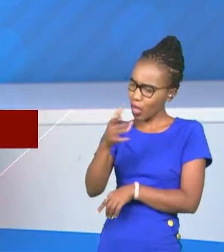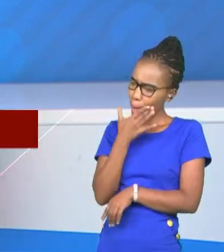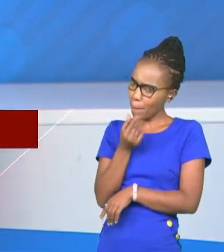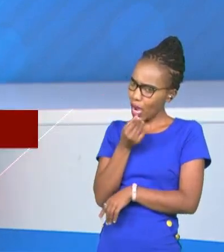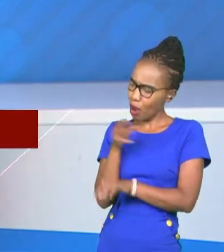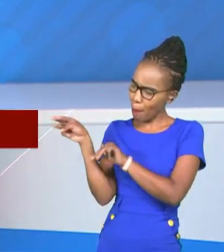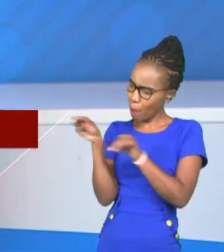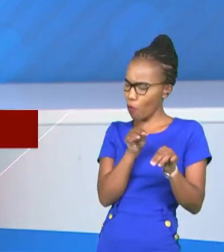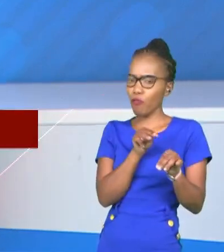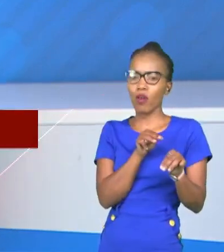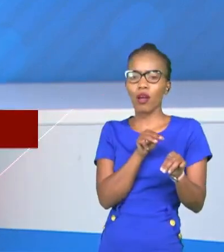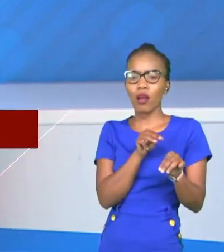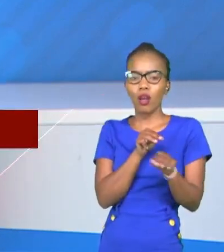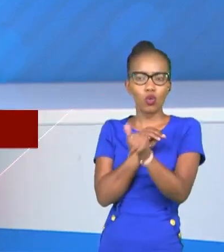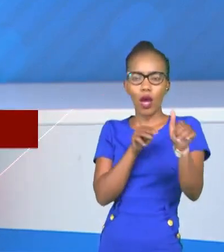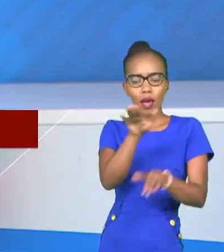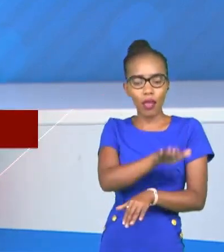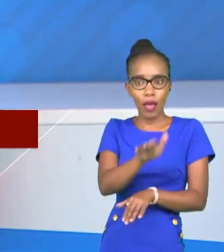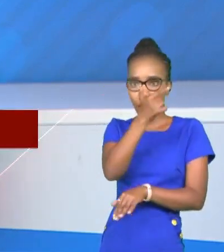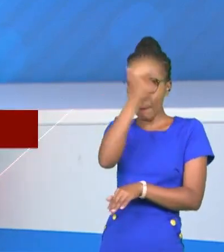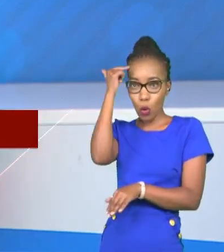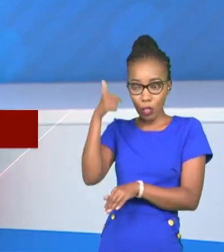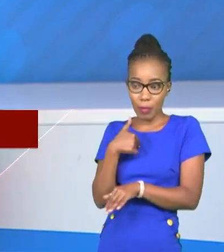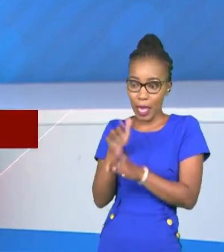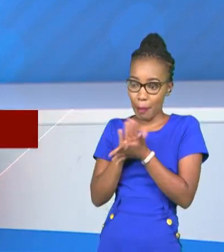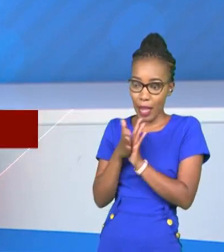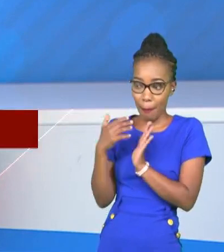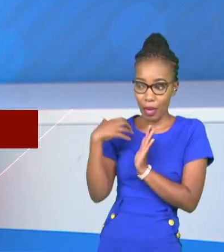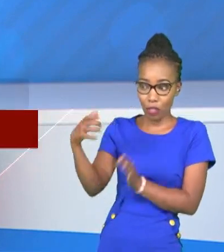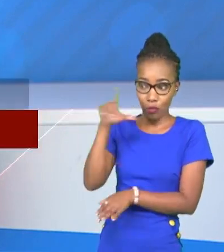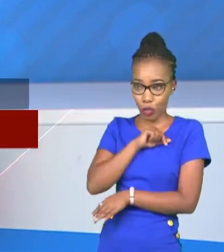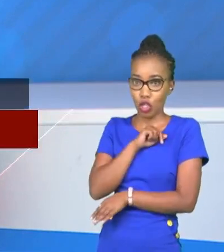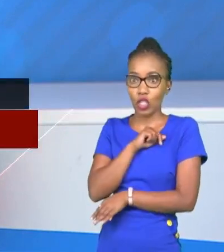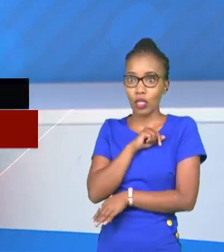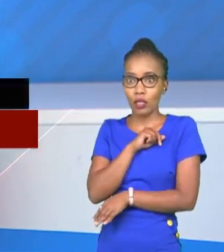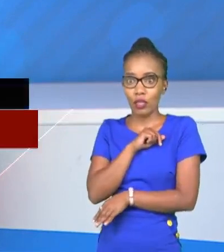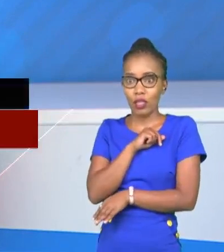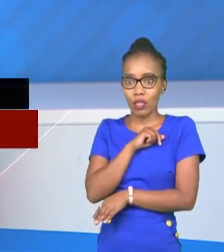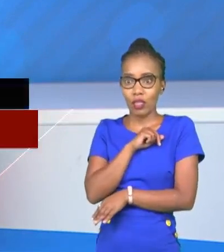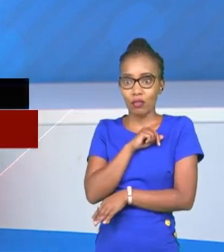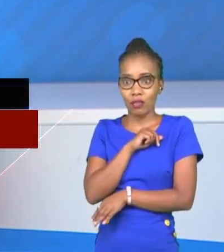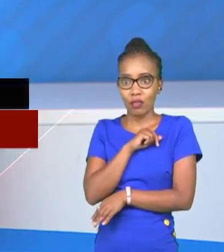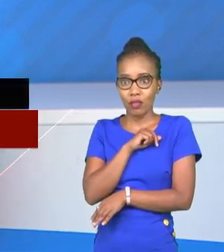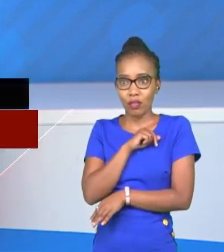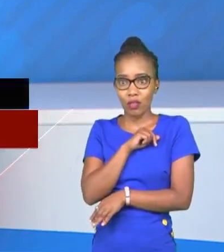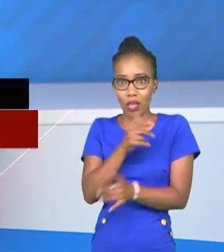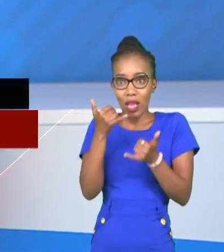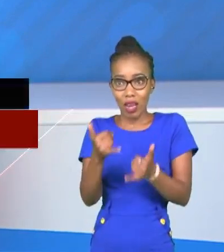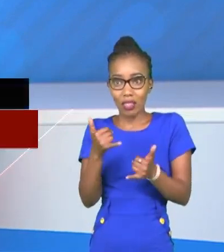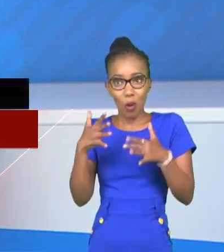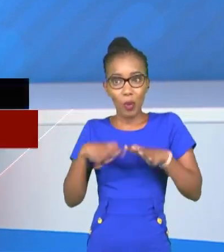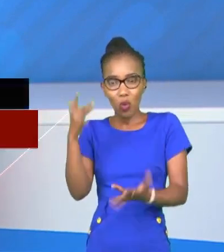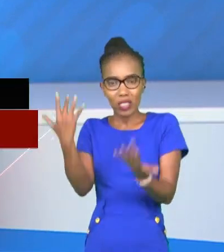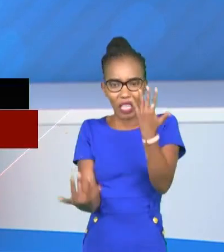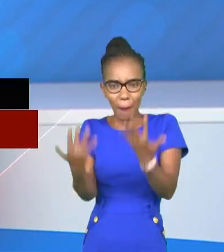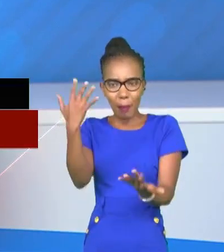should move away from this Kibera. Because they looked at me as a rich person. In such a narrative. Now, that's why you saw people are burning cars